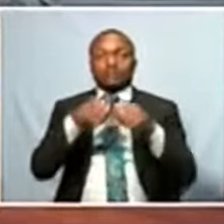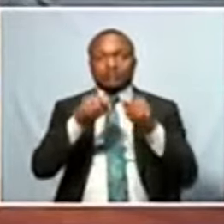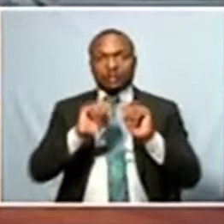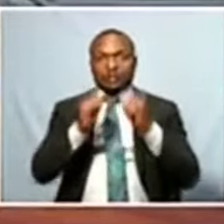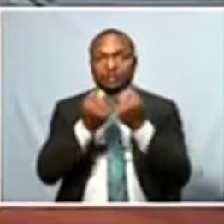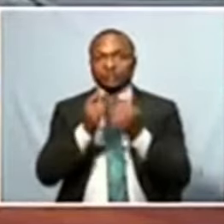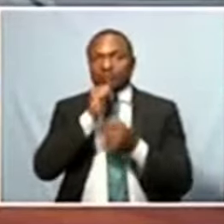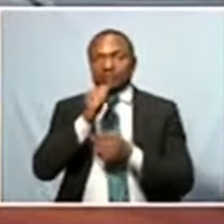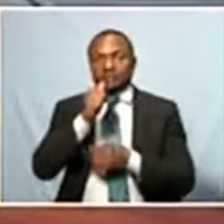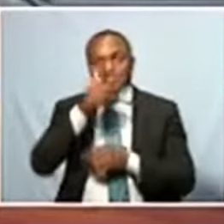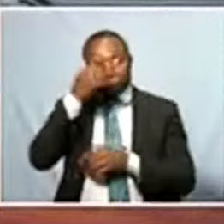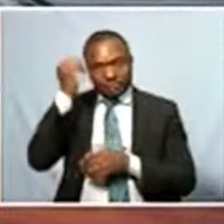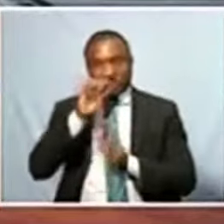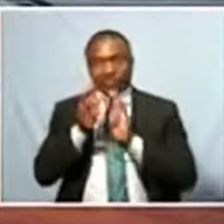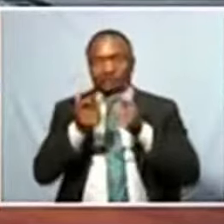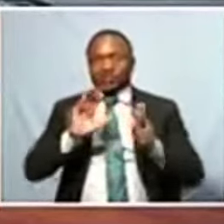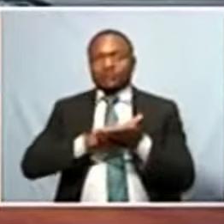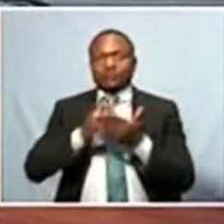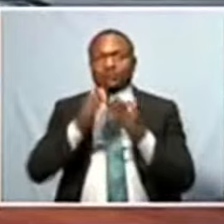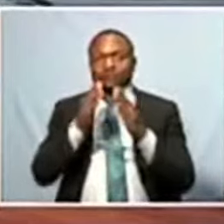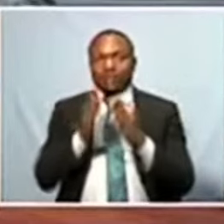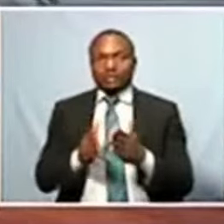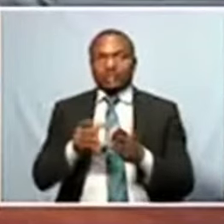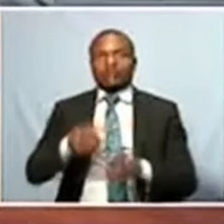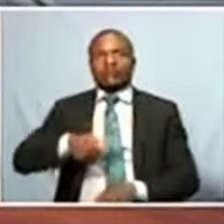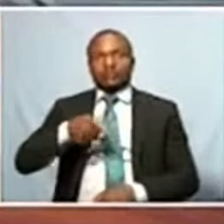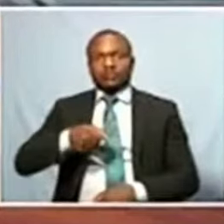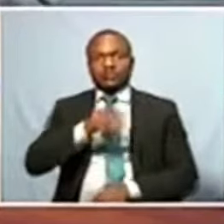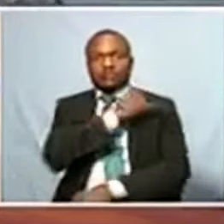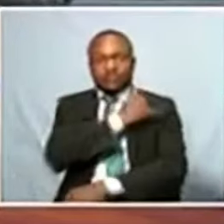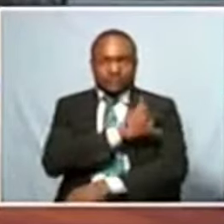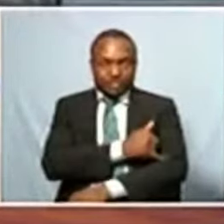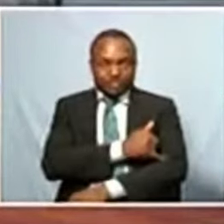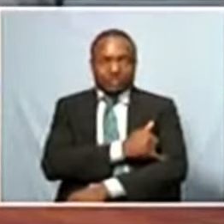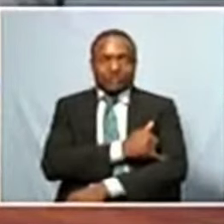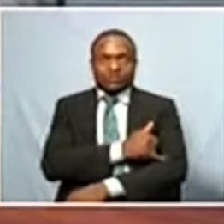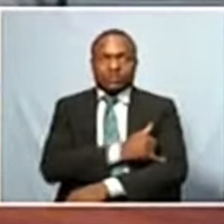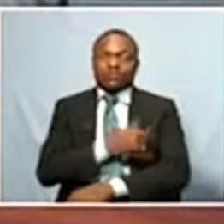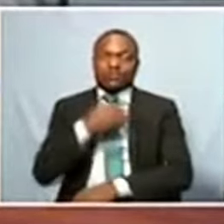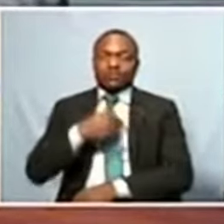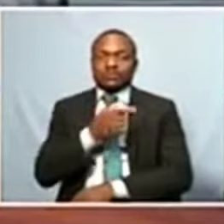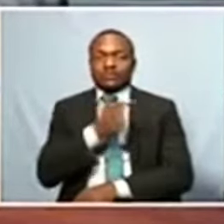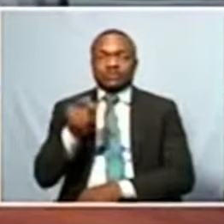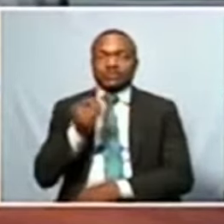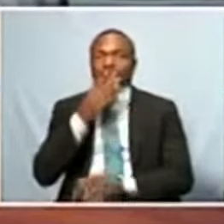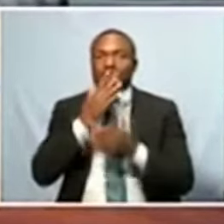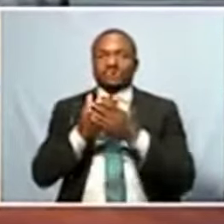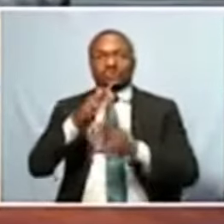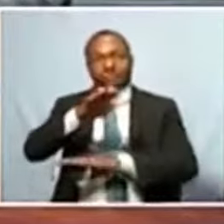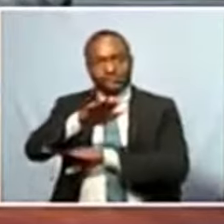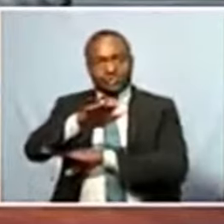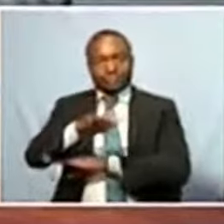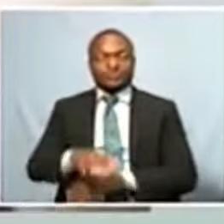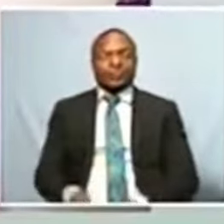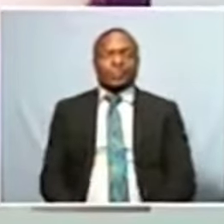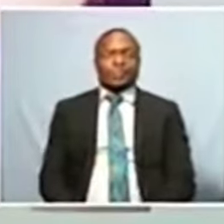not forgetting our sign language interpreters Chola Kauma and Jason Manda, we wish you a pleasant evening.